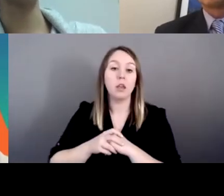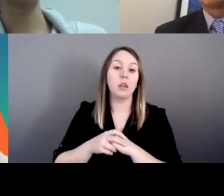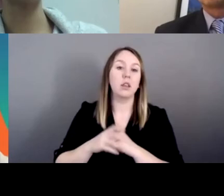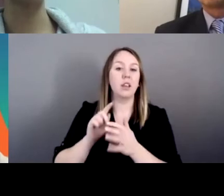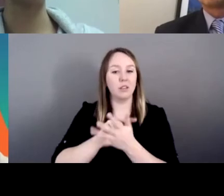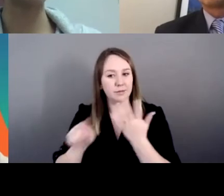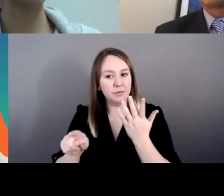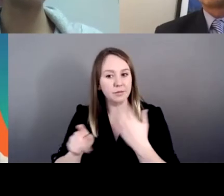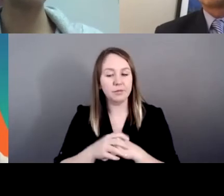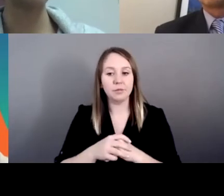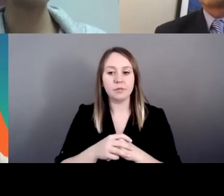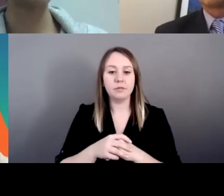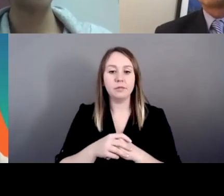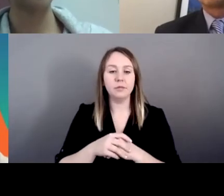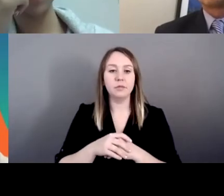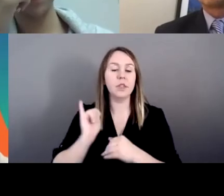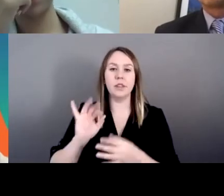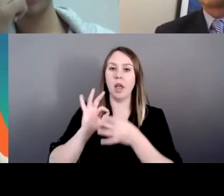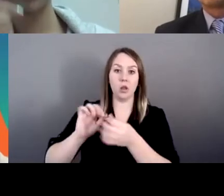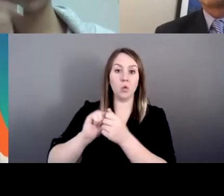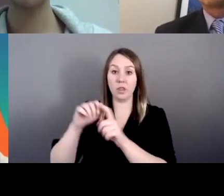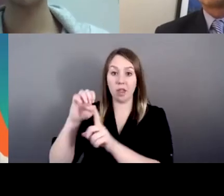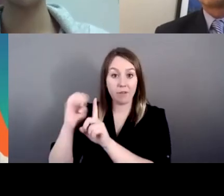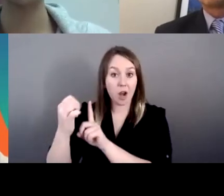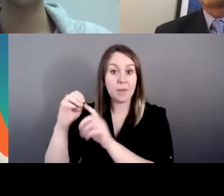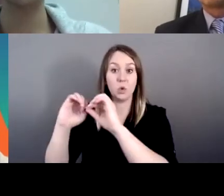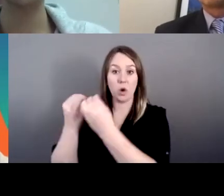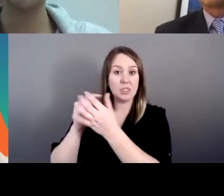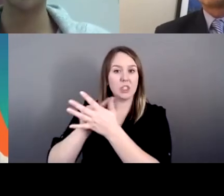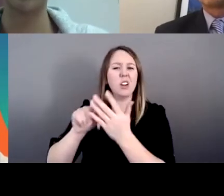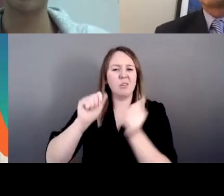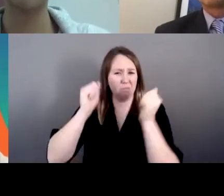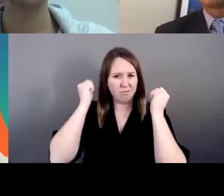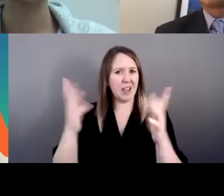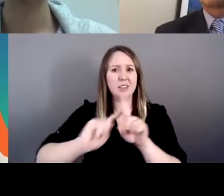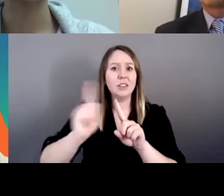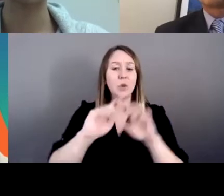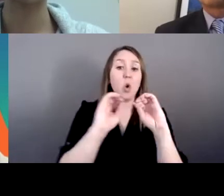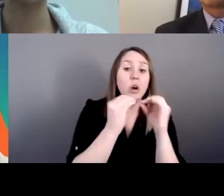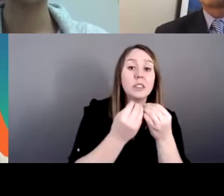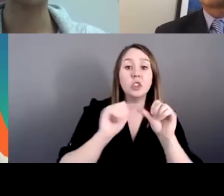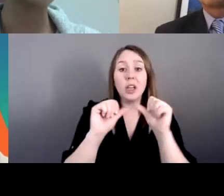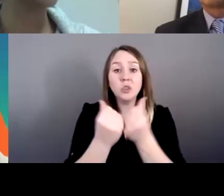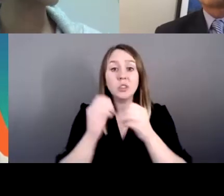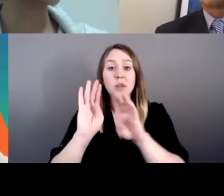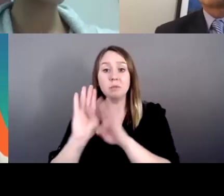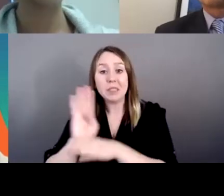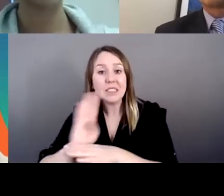goes for like environmental organizations and, you know, everything that you could possibly think of into public safety.